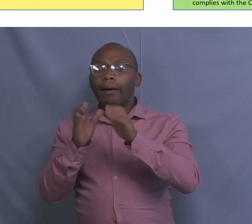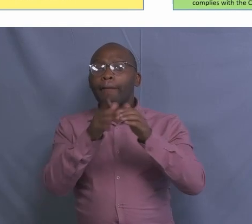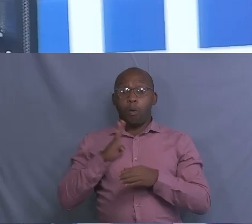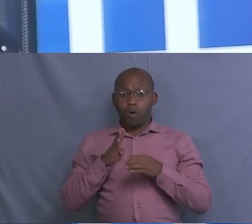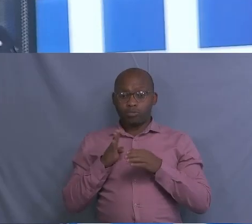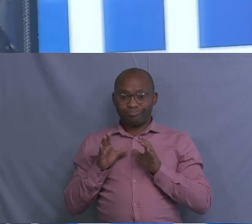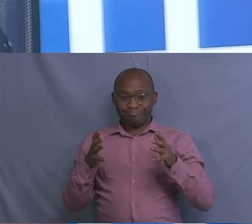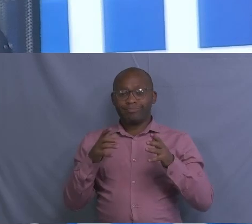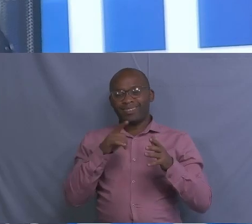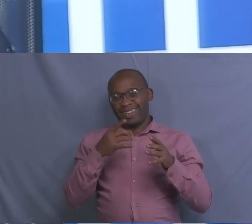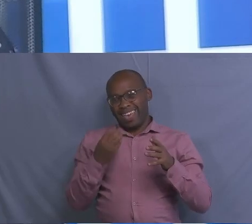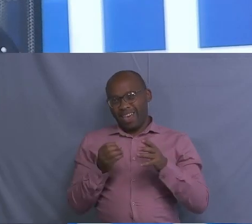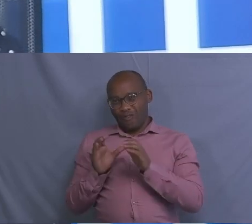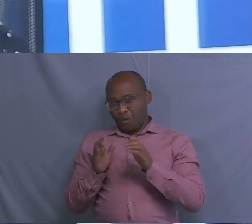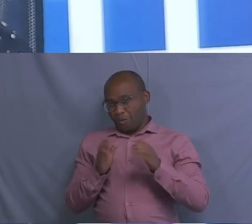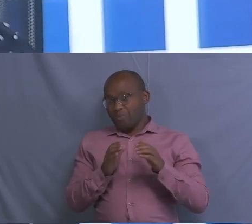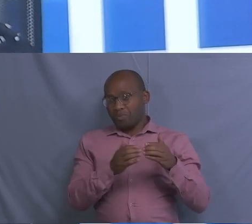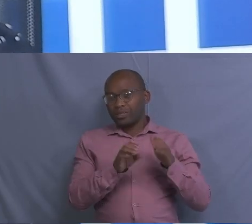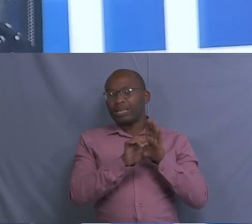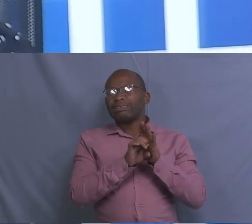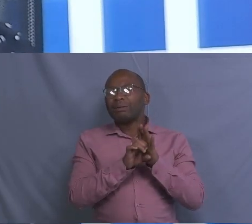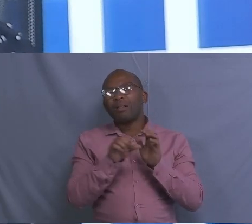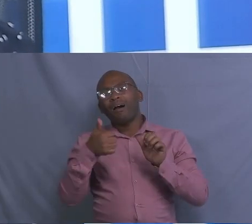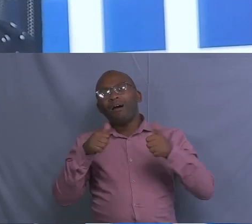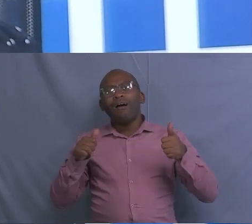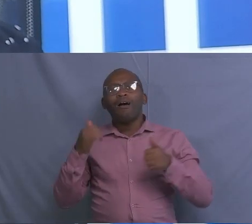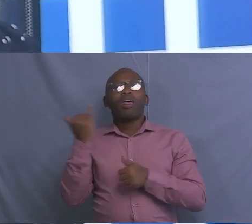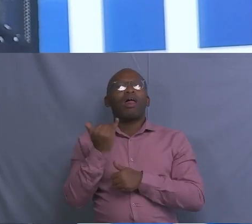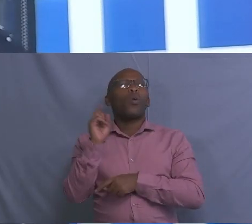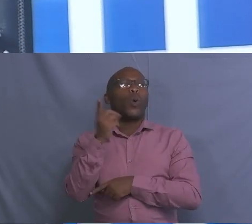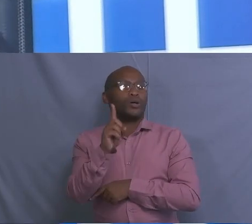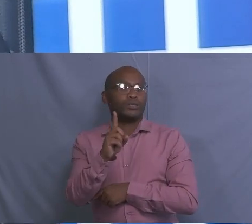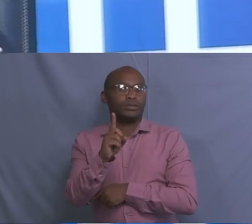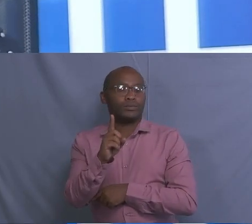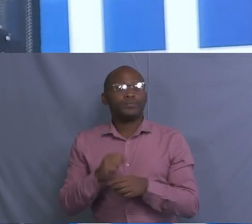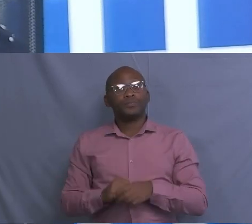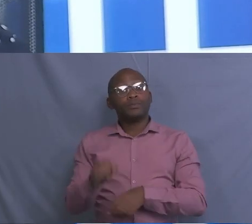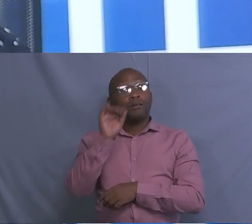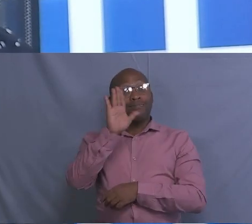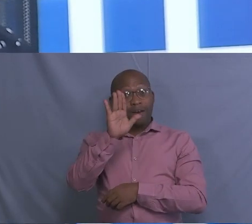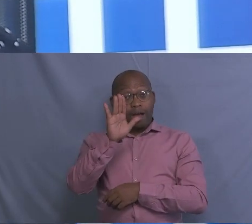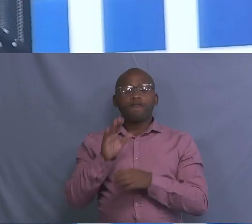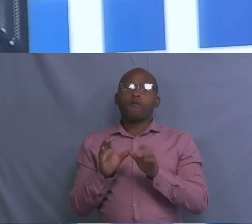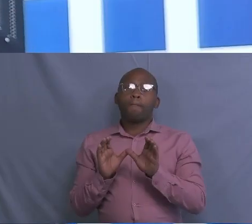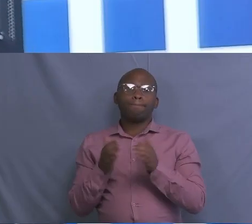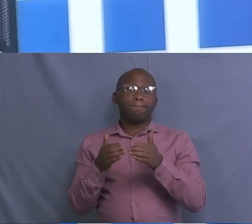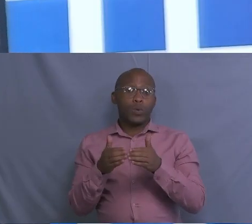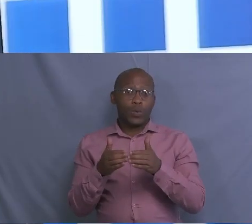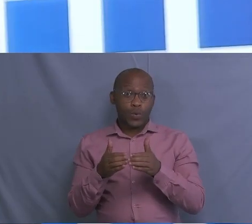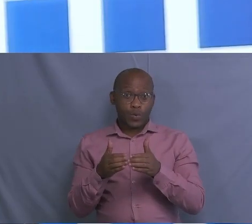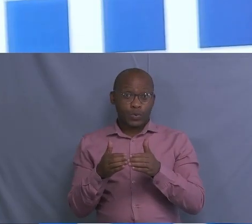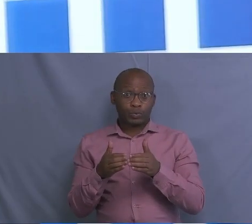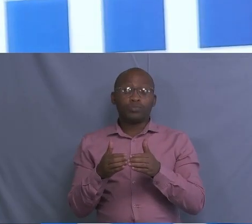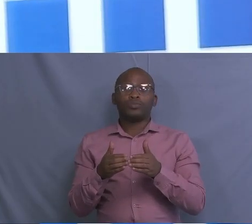committees. Let's now look at some of the board committees. There are 5 board committees. One that you can't